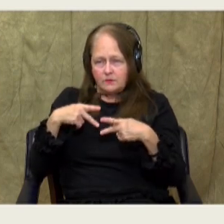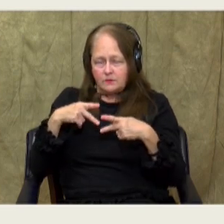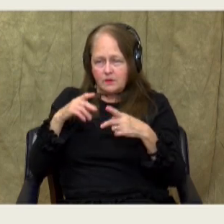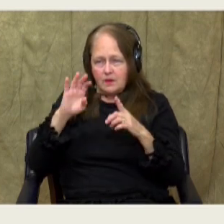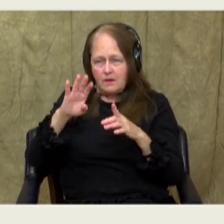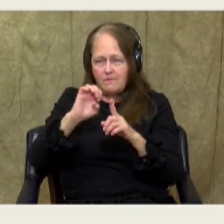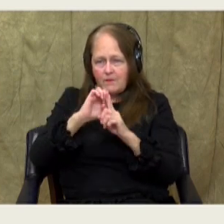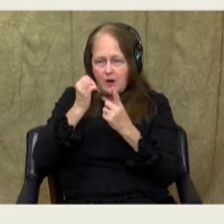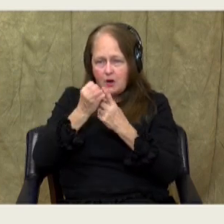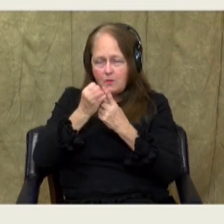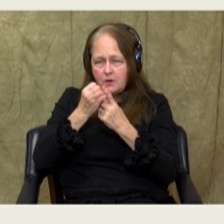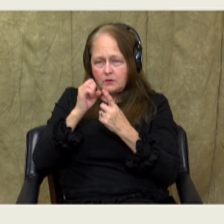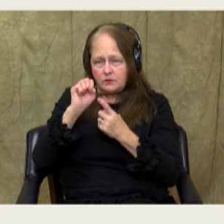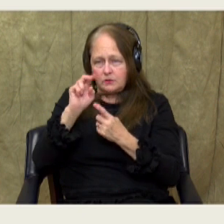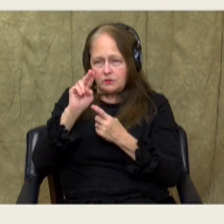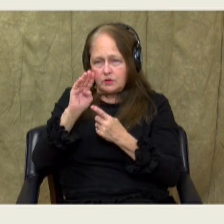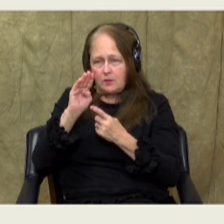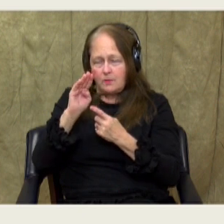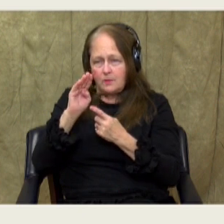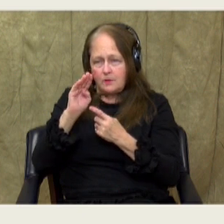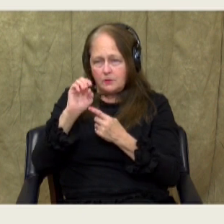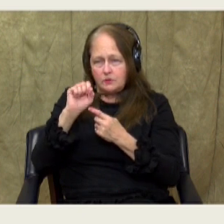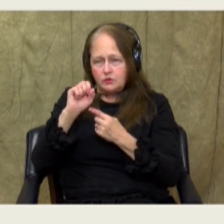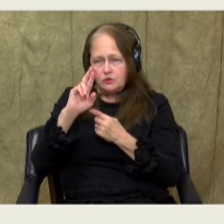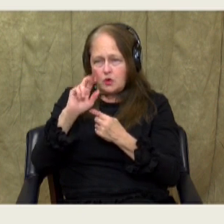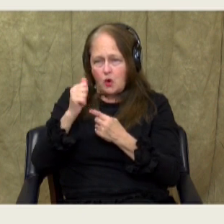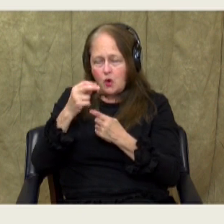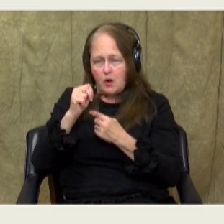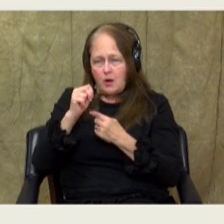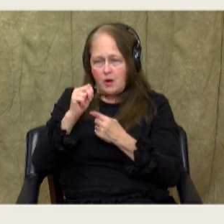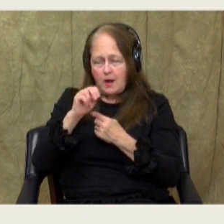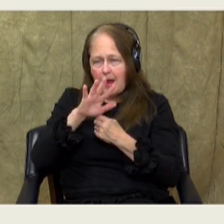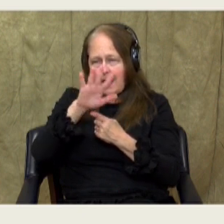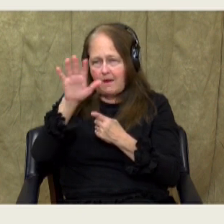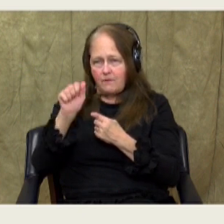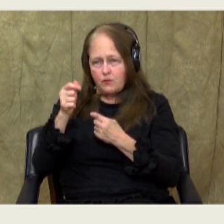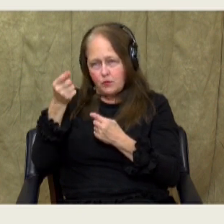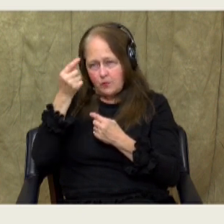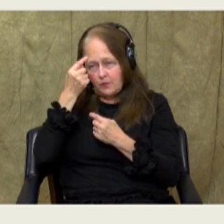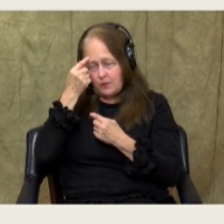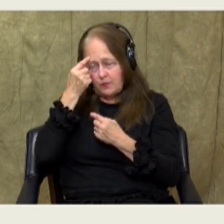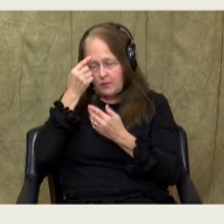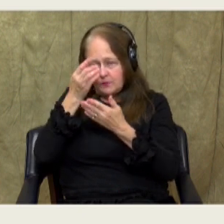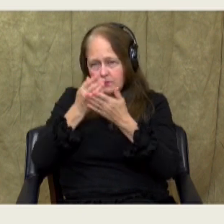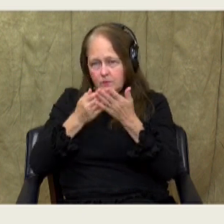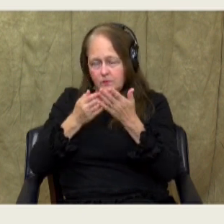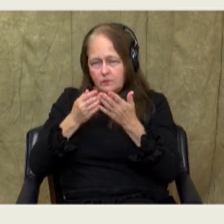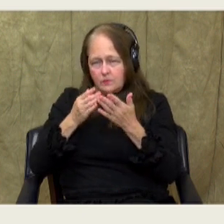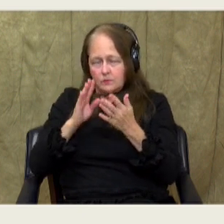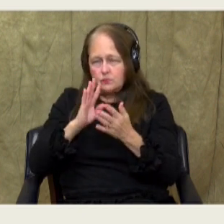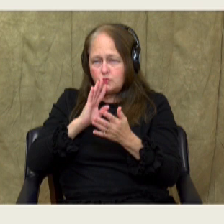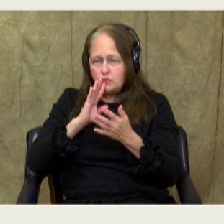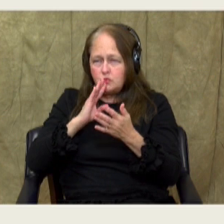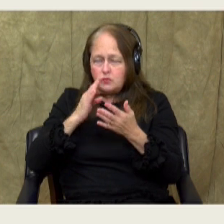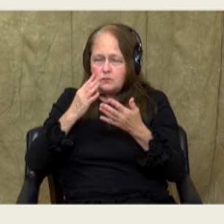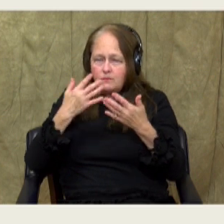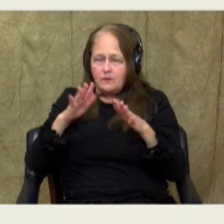are impacting the physical environment across sub-Saharan Africa. Can you think of some of those things that we've mentioned